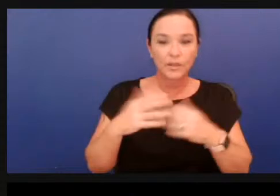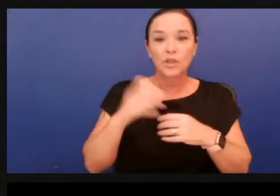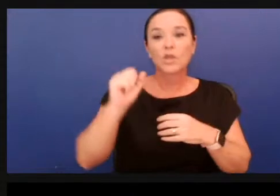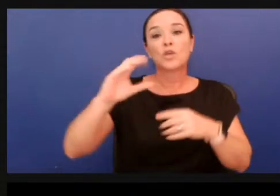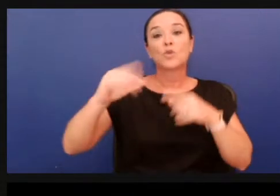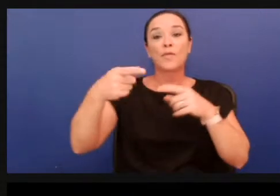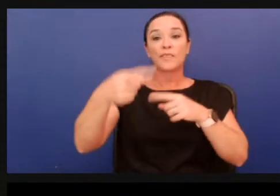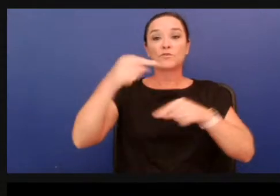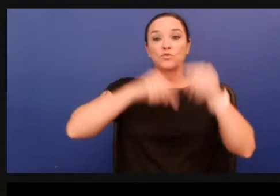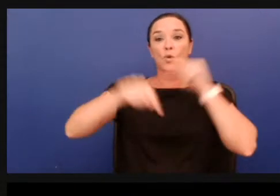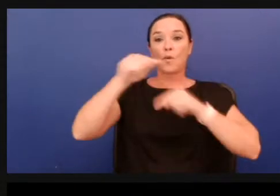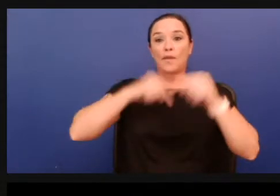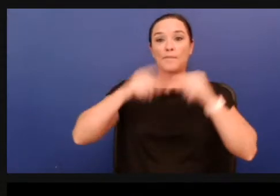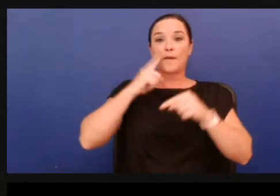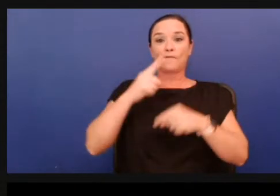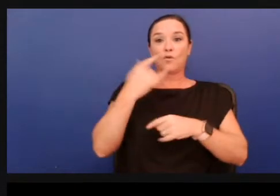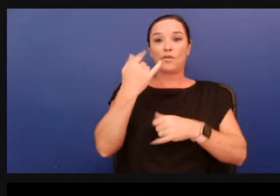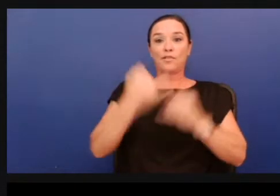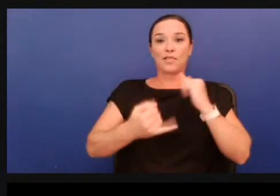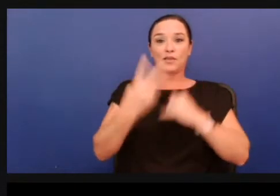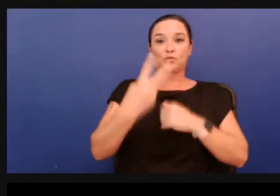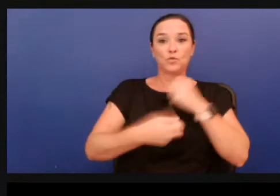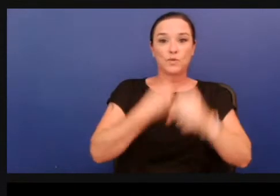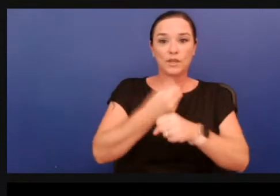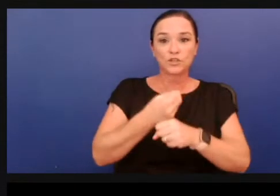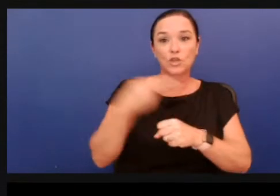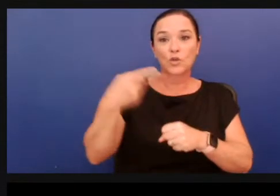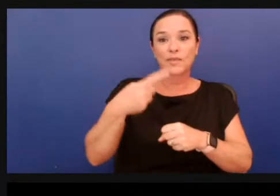years. So what it's telling us, for example,